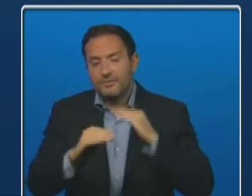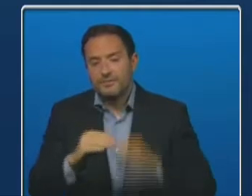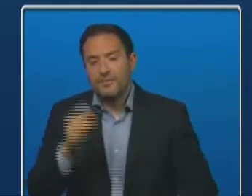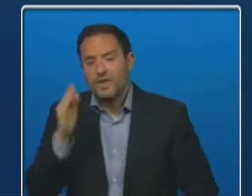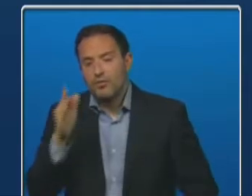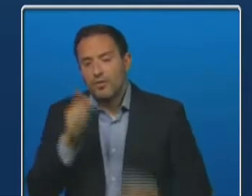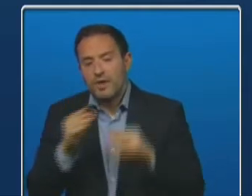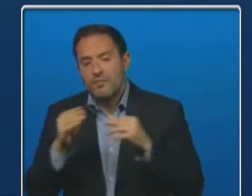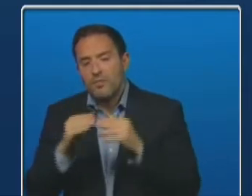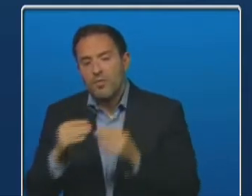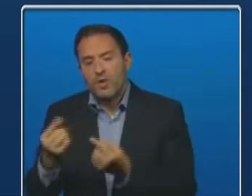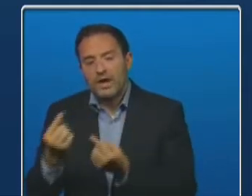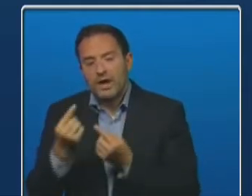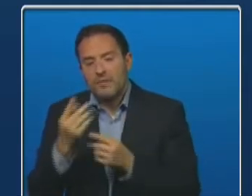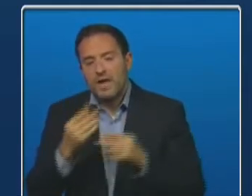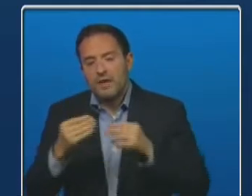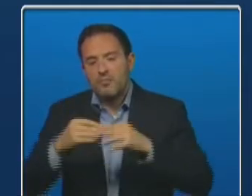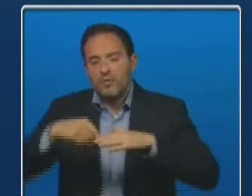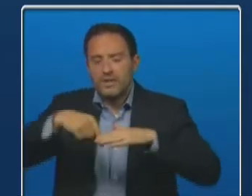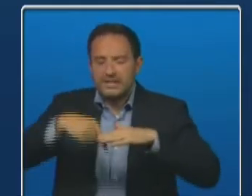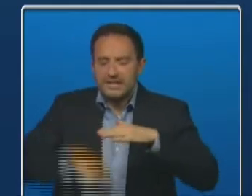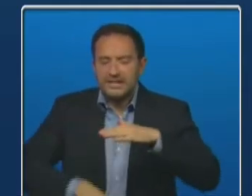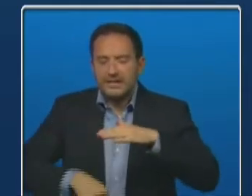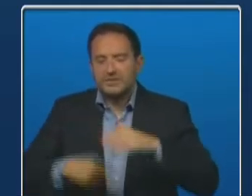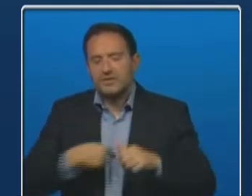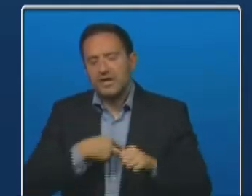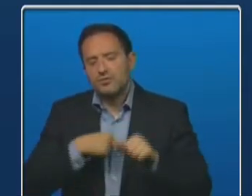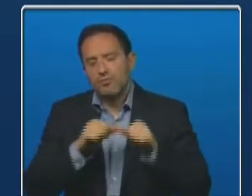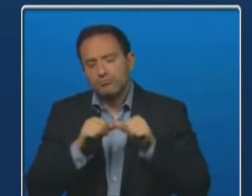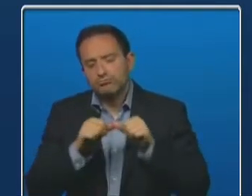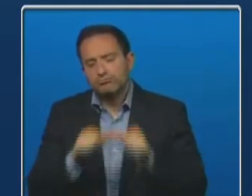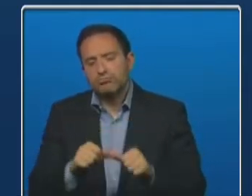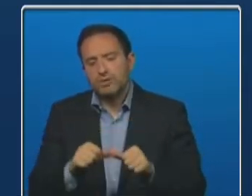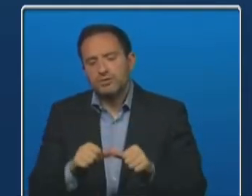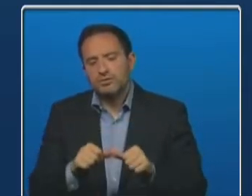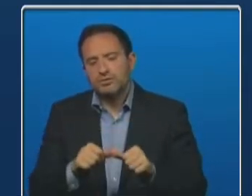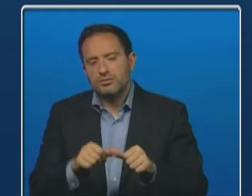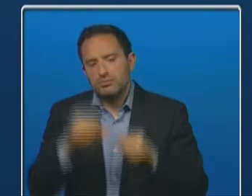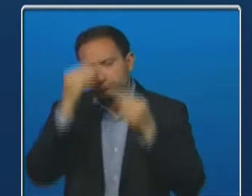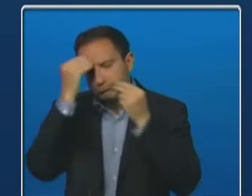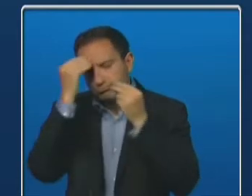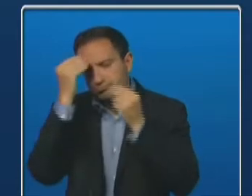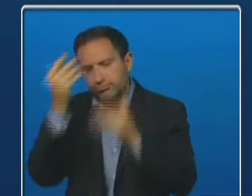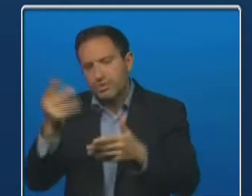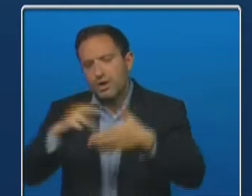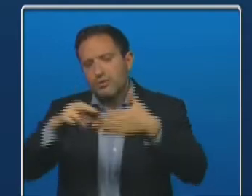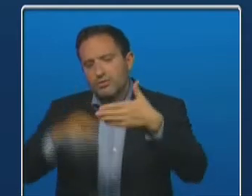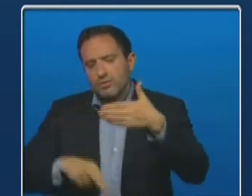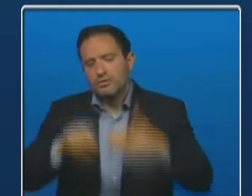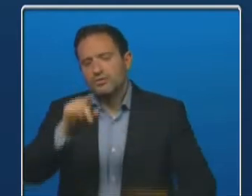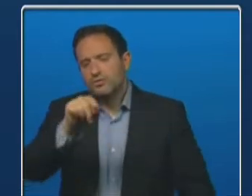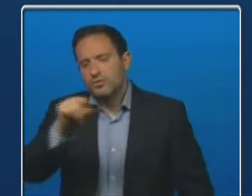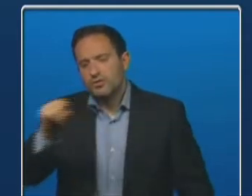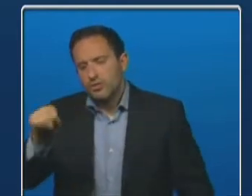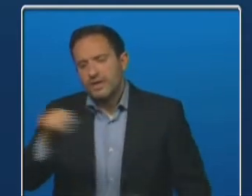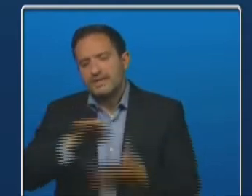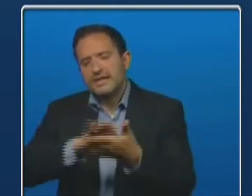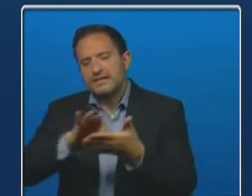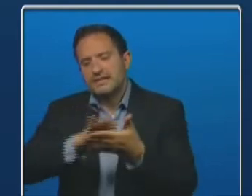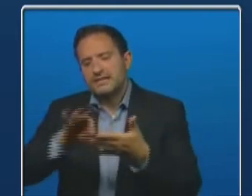more to come and more details to follow as we continue to disseminate the results of the 2020 census.